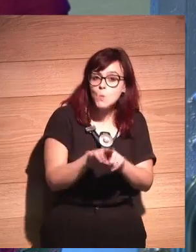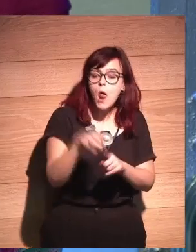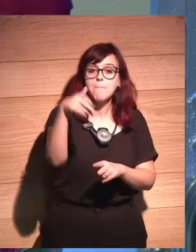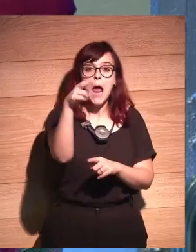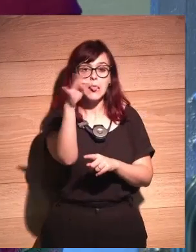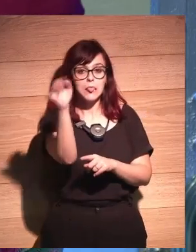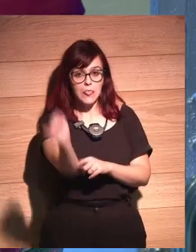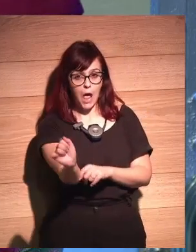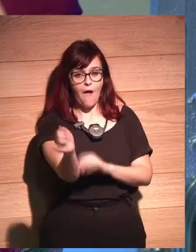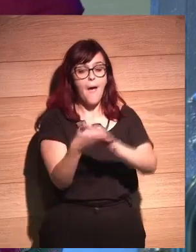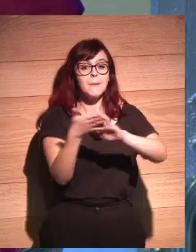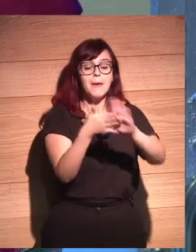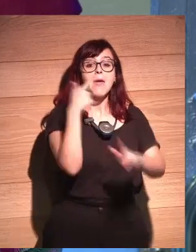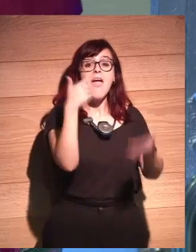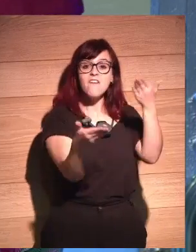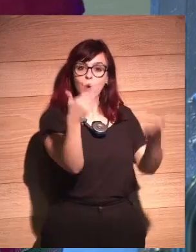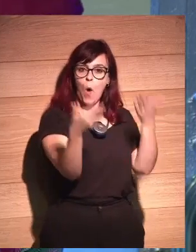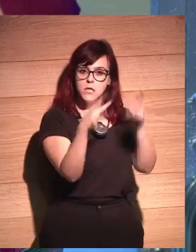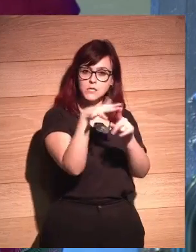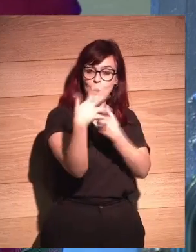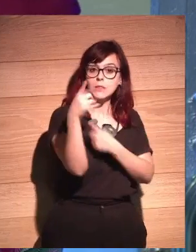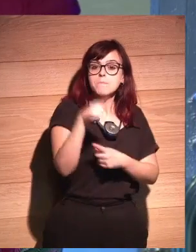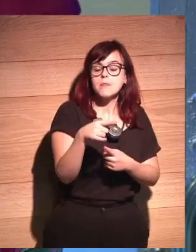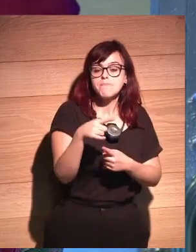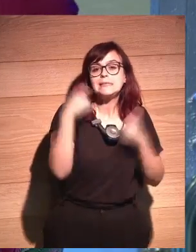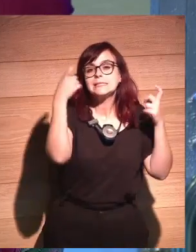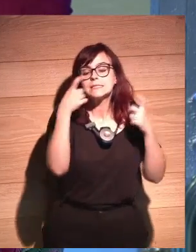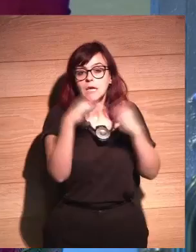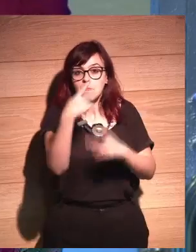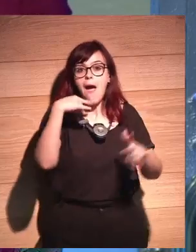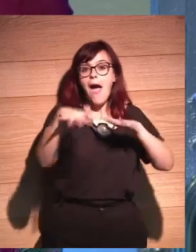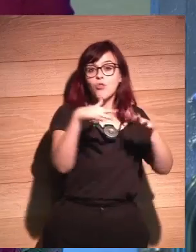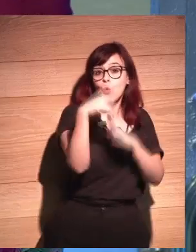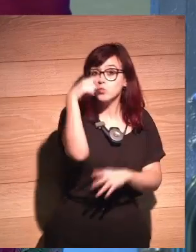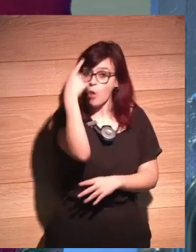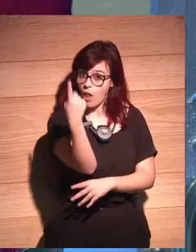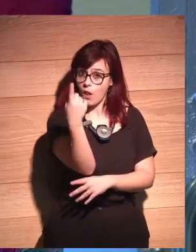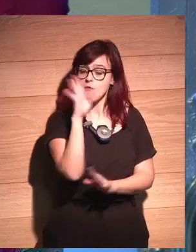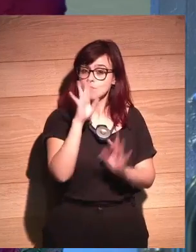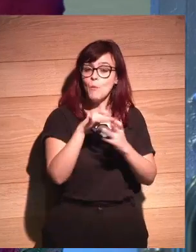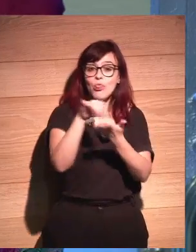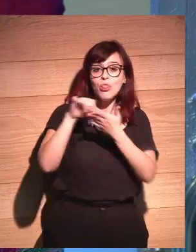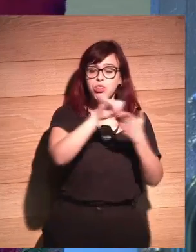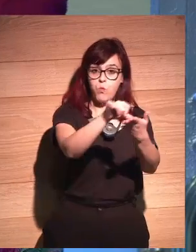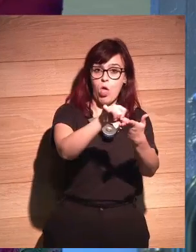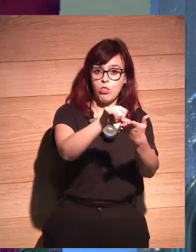picking up what Marta was saying regarding the assessment of things, the